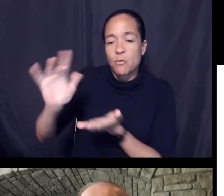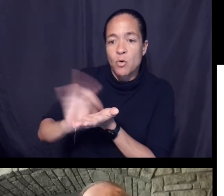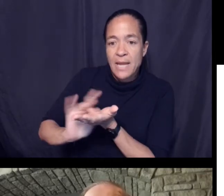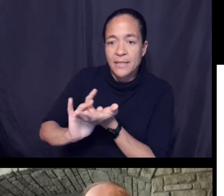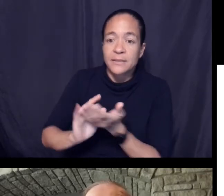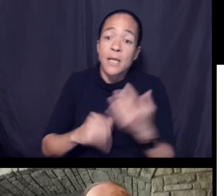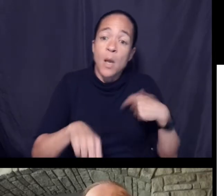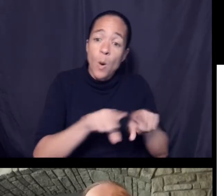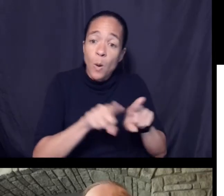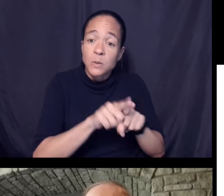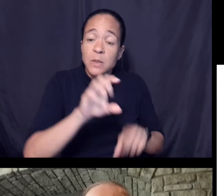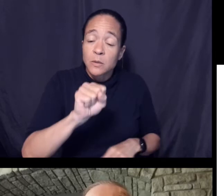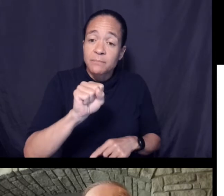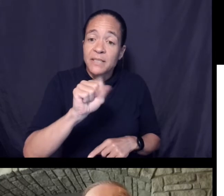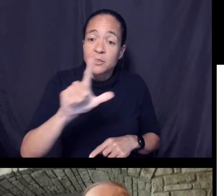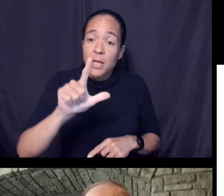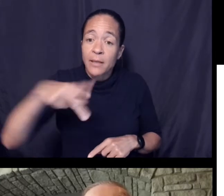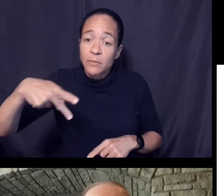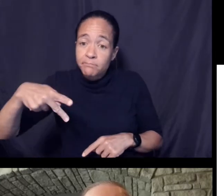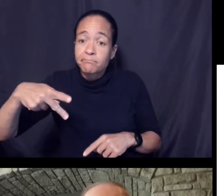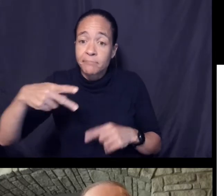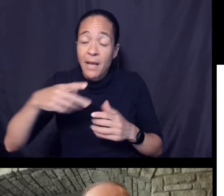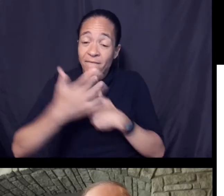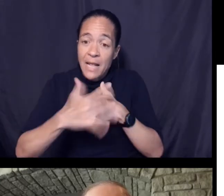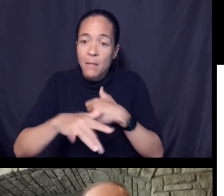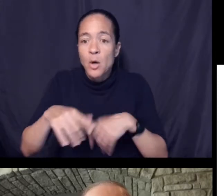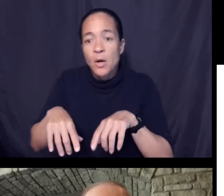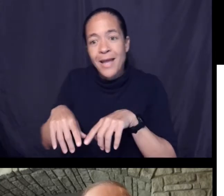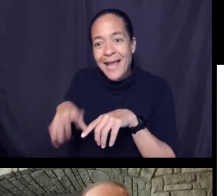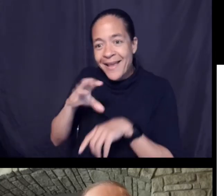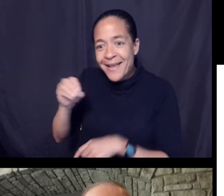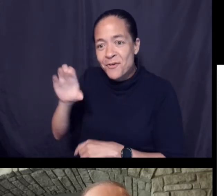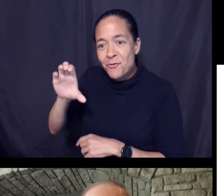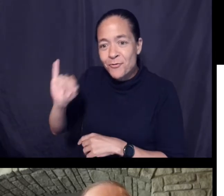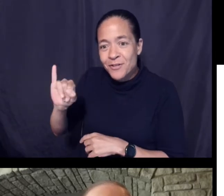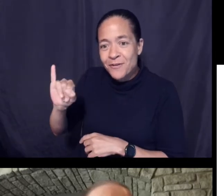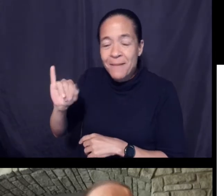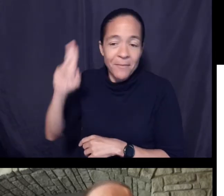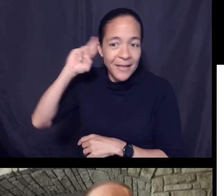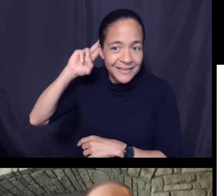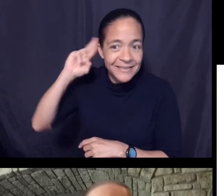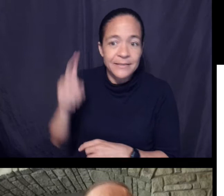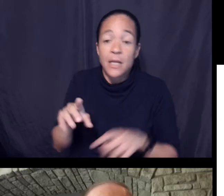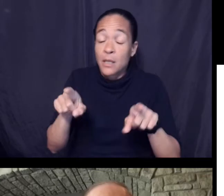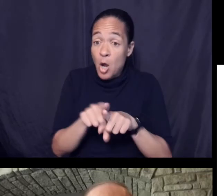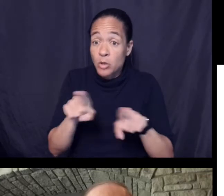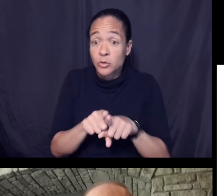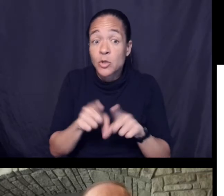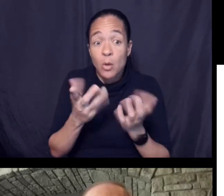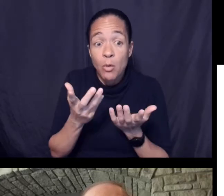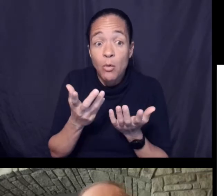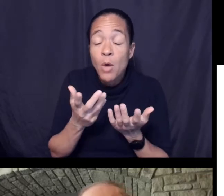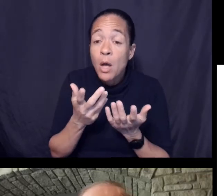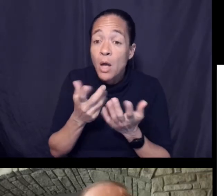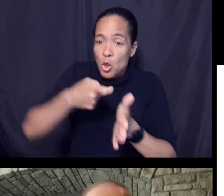Speech language therapy is also available, as well as cochlear implants. And then another facet that's got to be considered